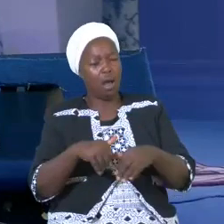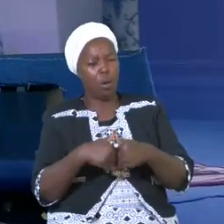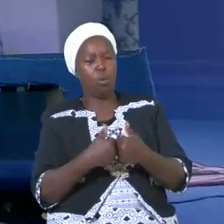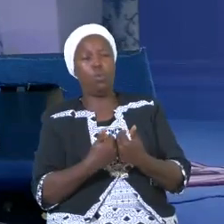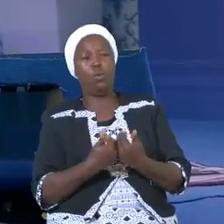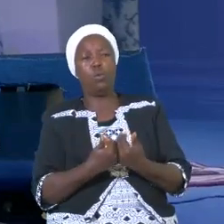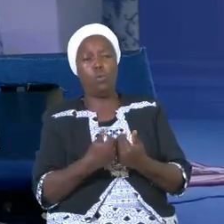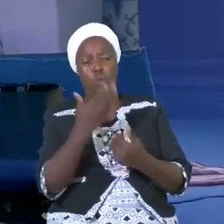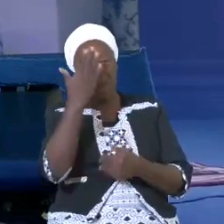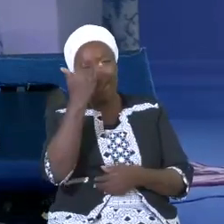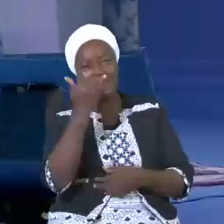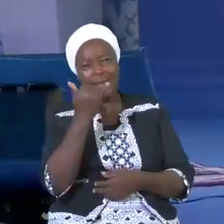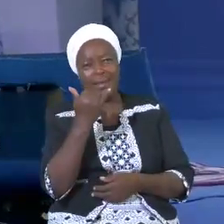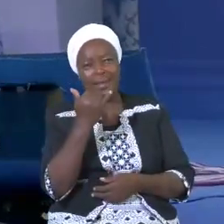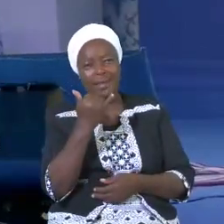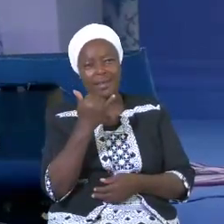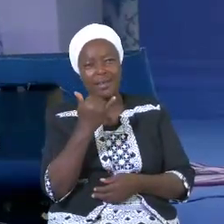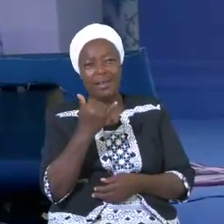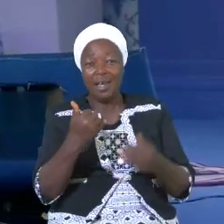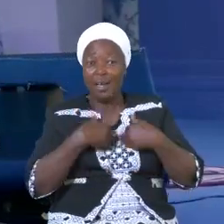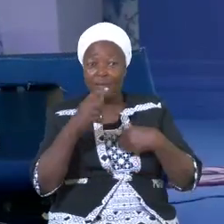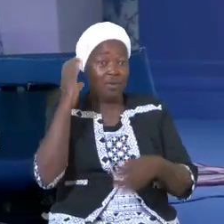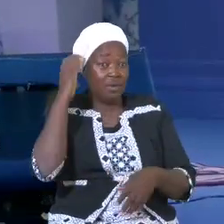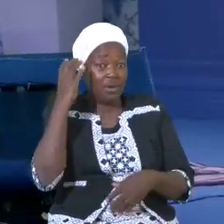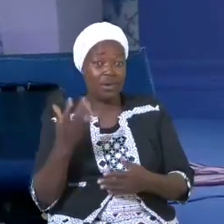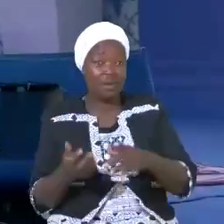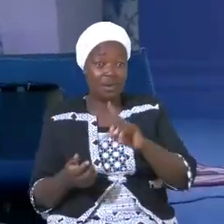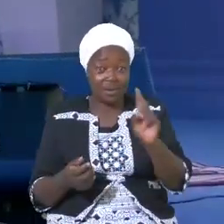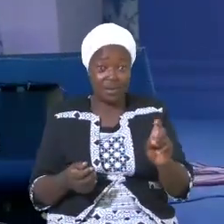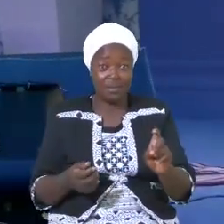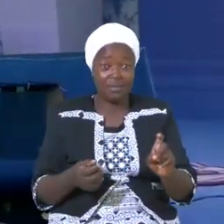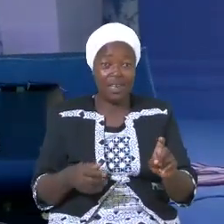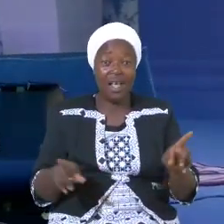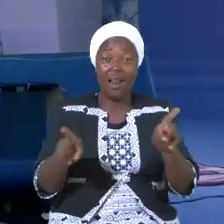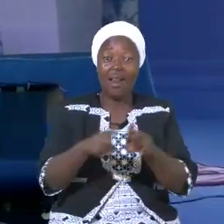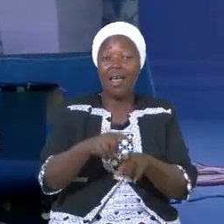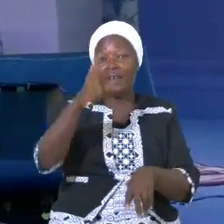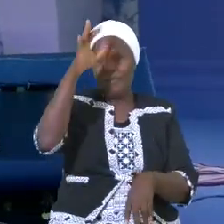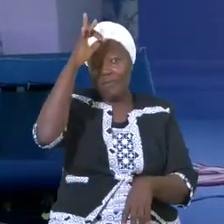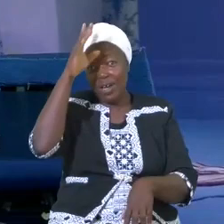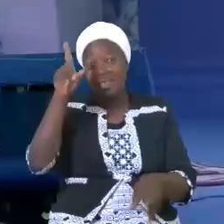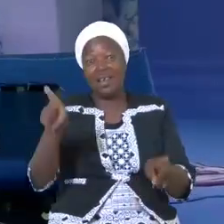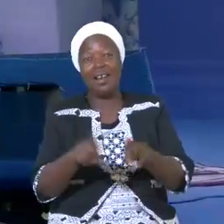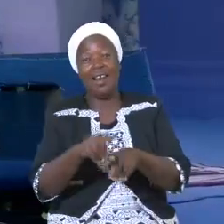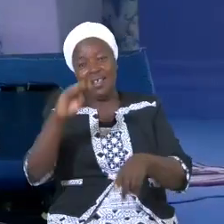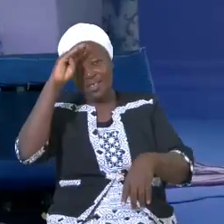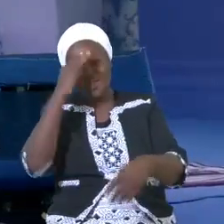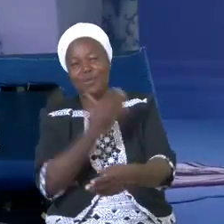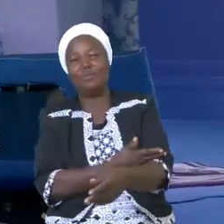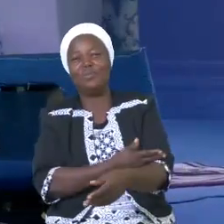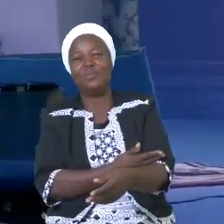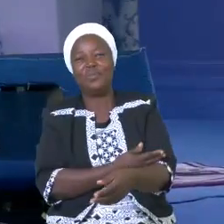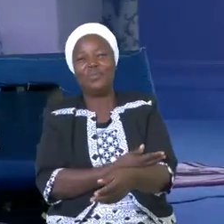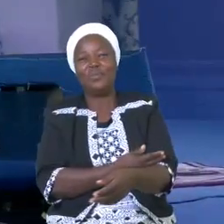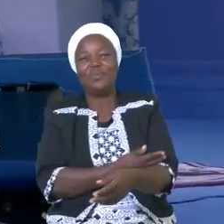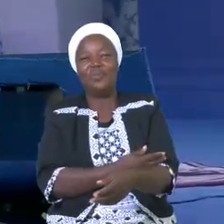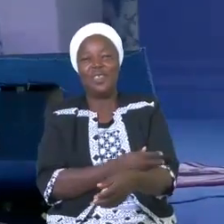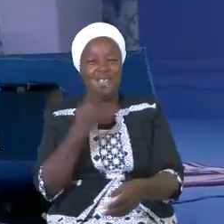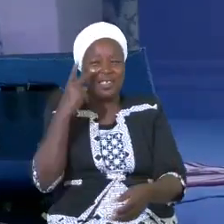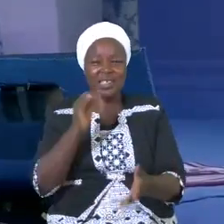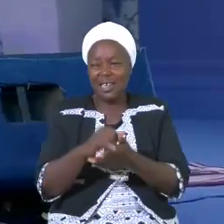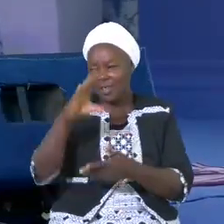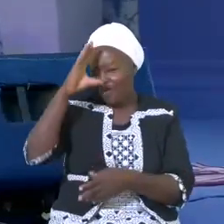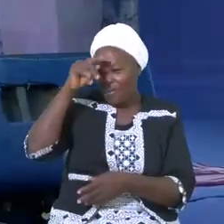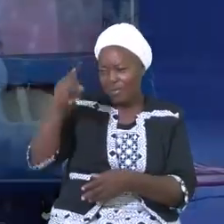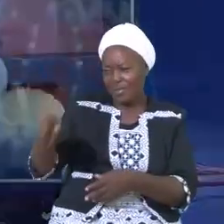why have you heard like father like son look at that boy